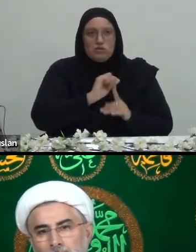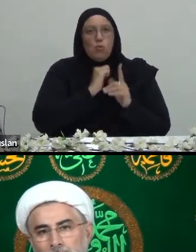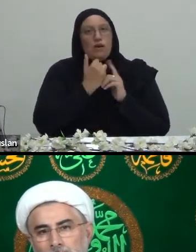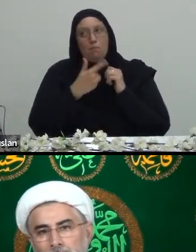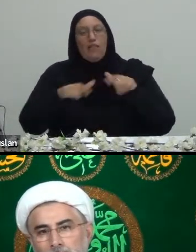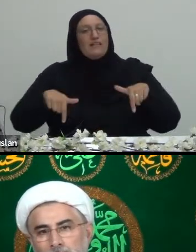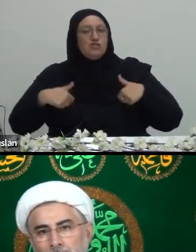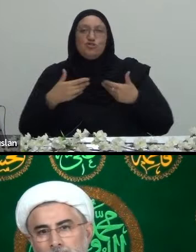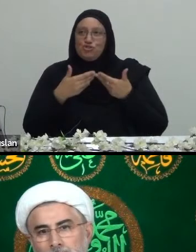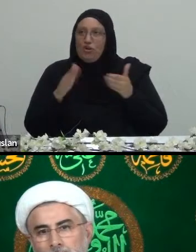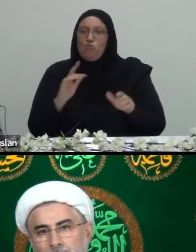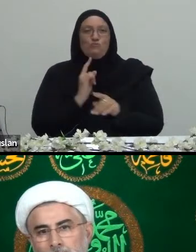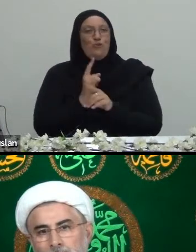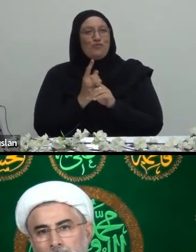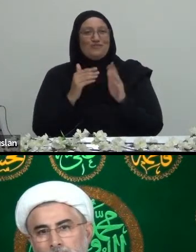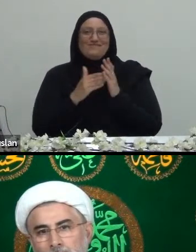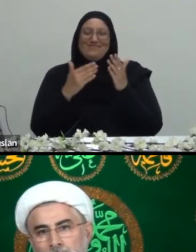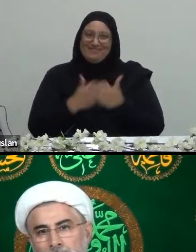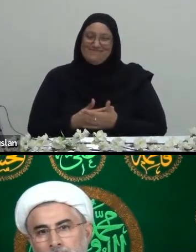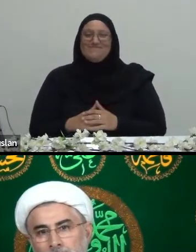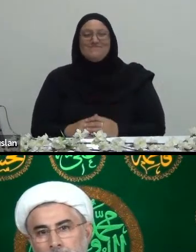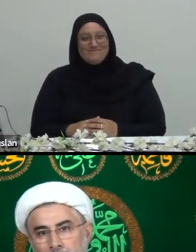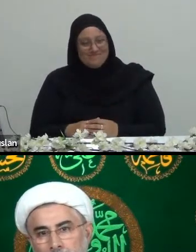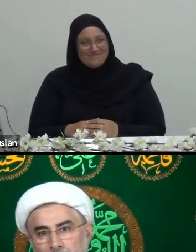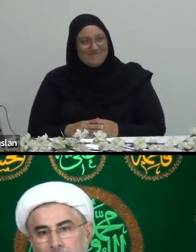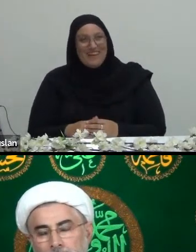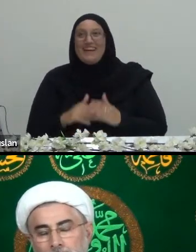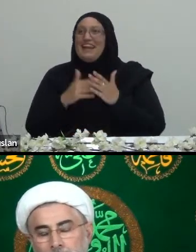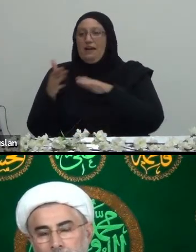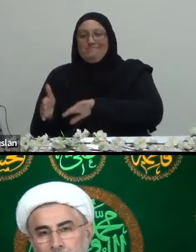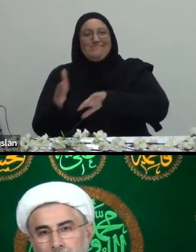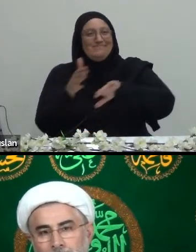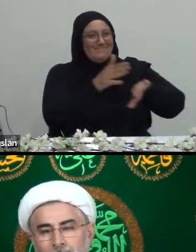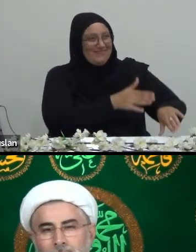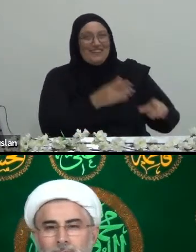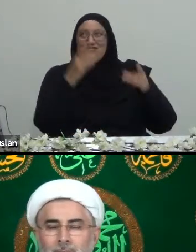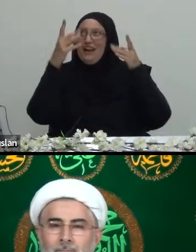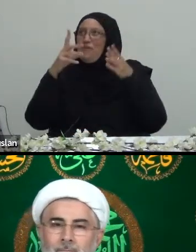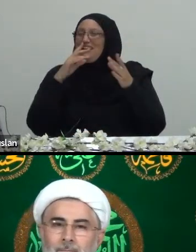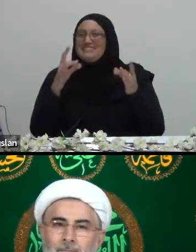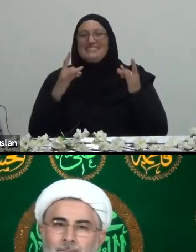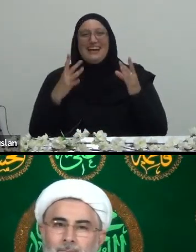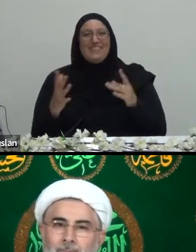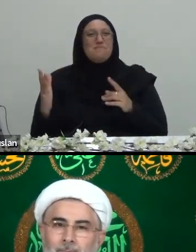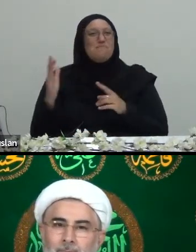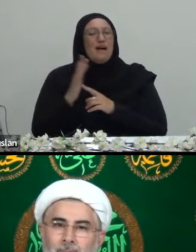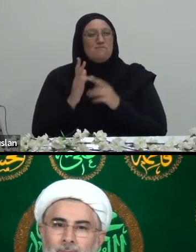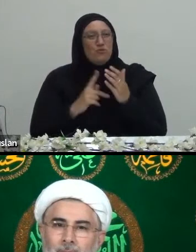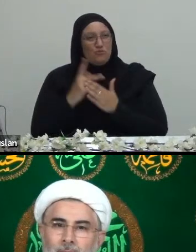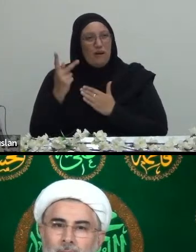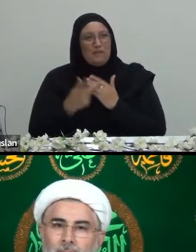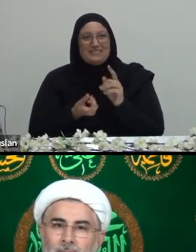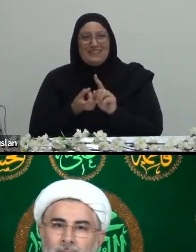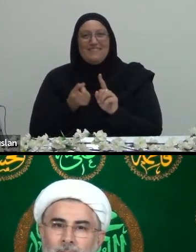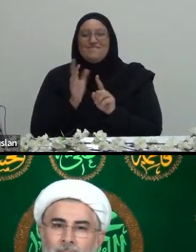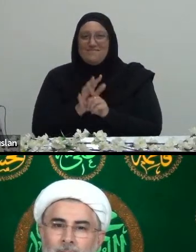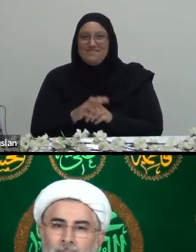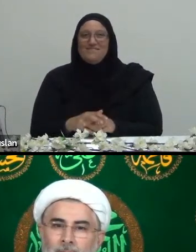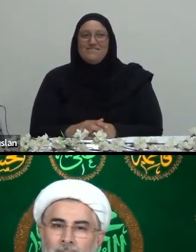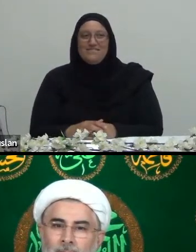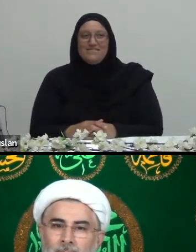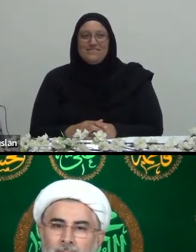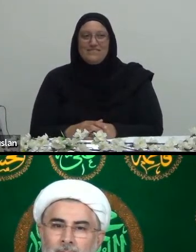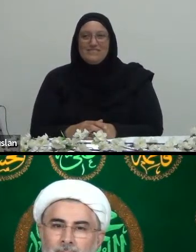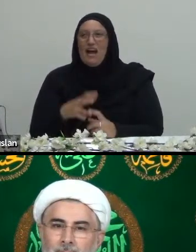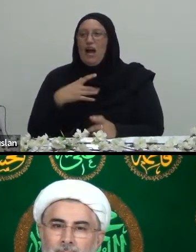Now, with that out of the way, inshallah, we can get on with the main program itself. I will go straight